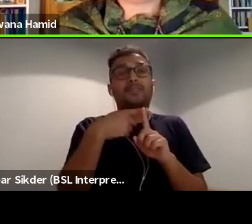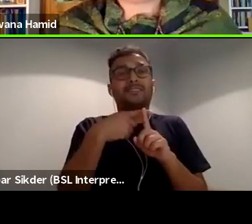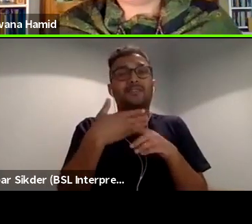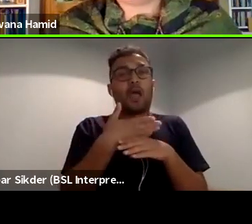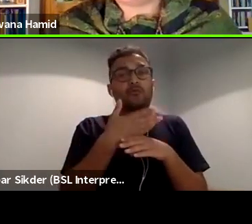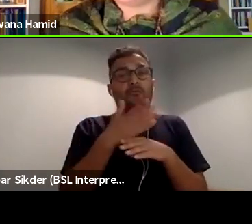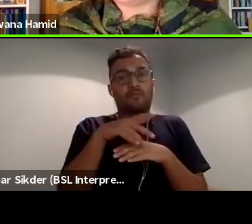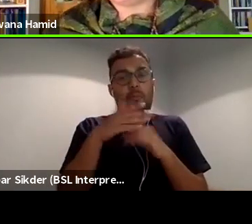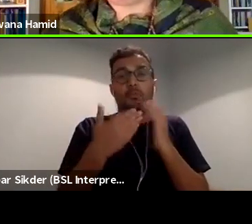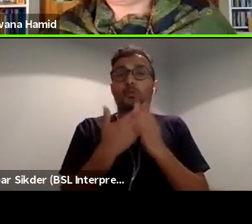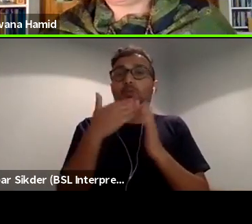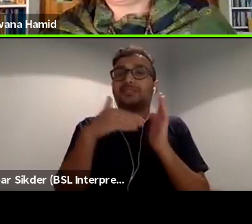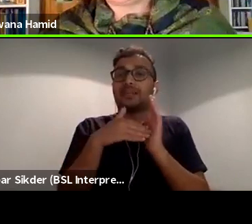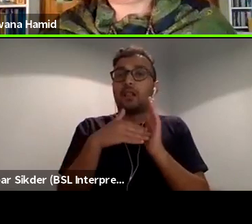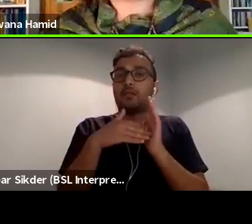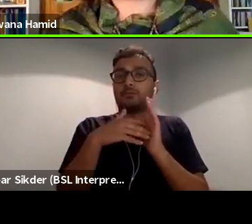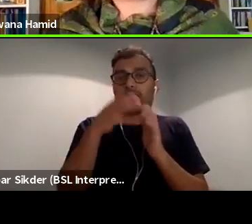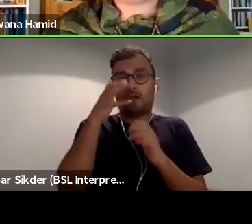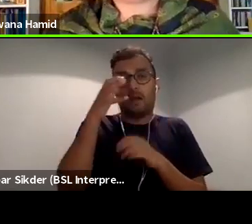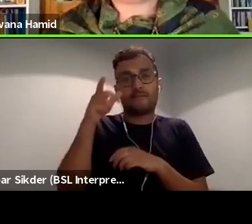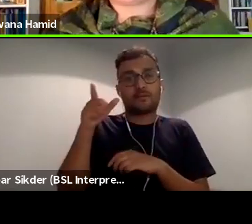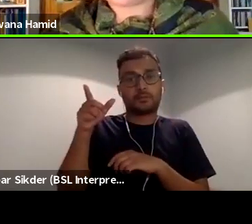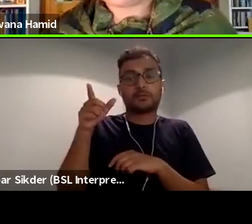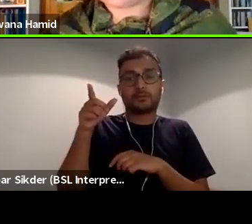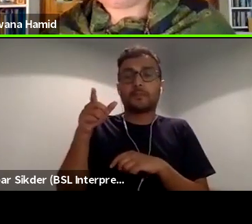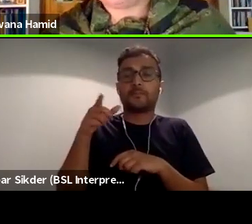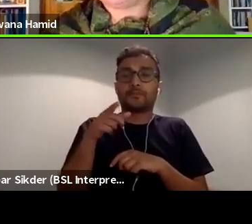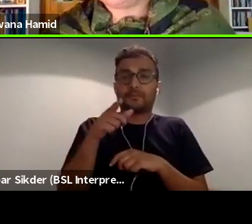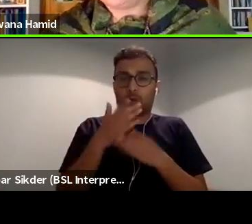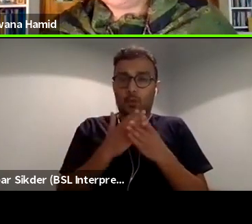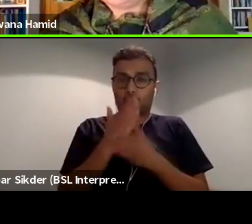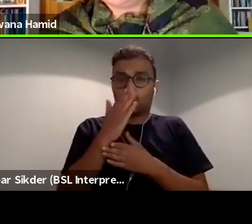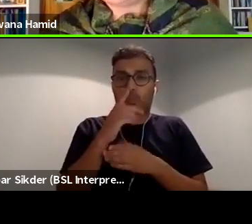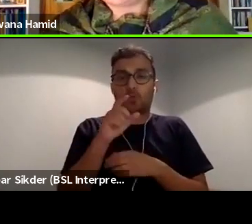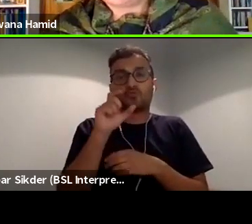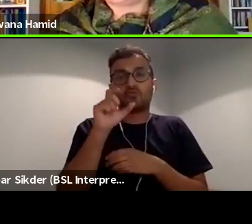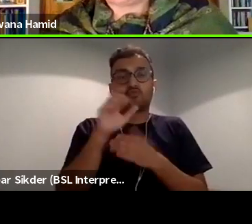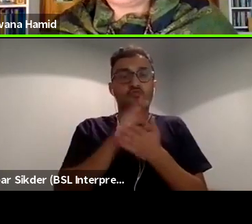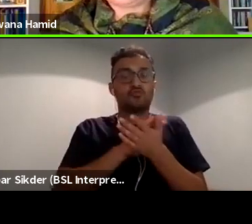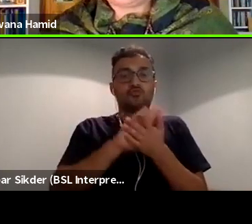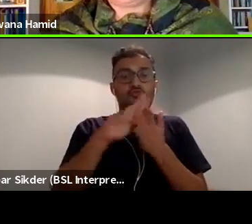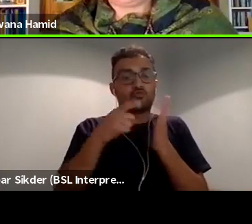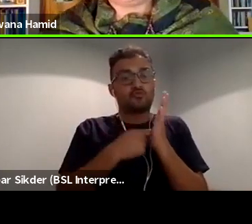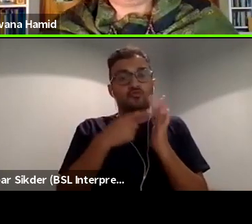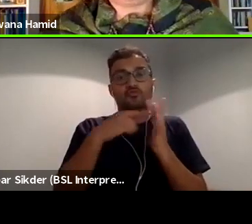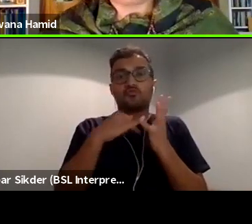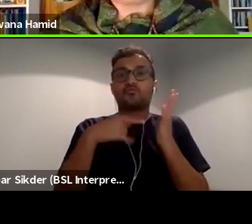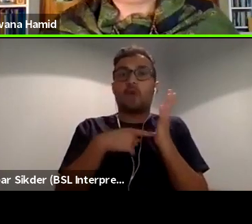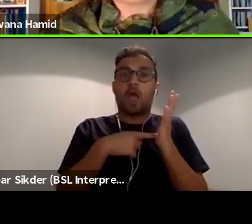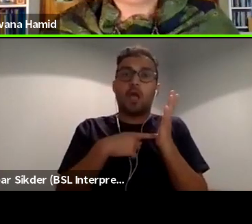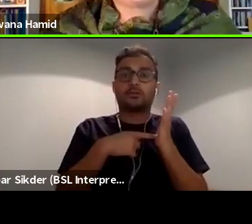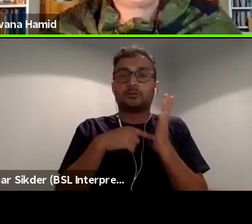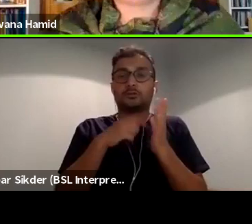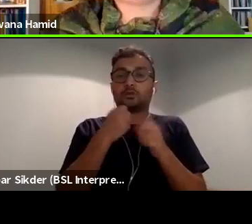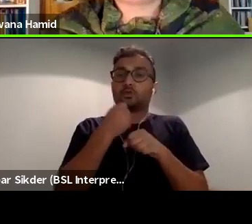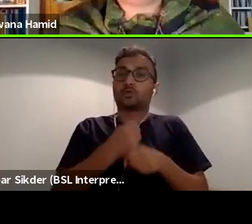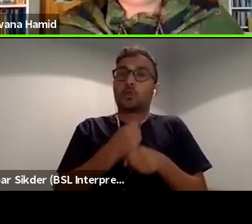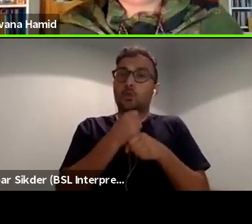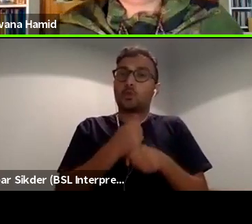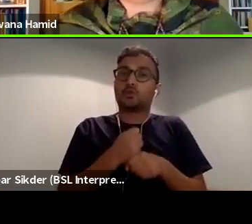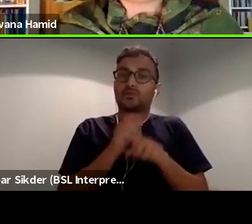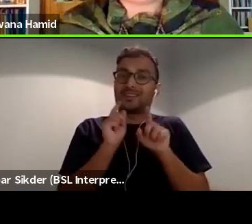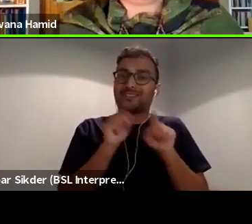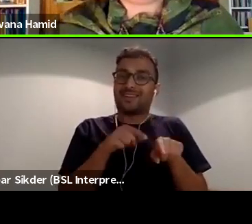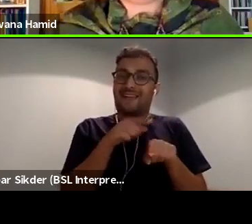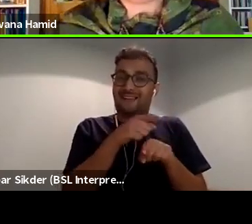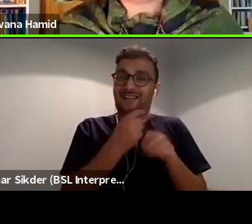government and Jacinda Ardern when the Christchurch attack happened has actually, you know, led to some